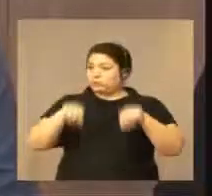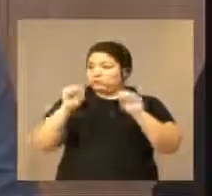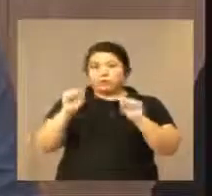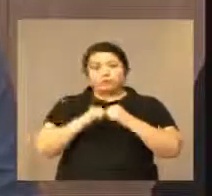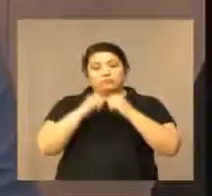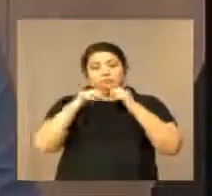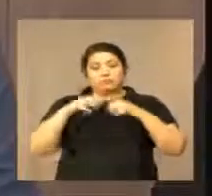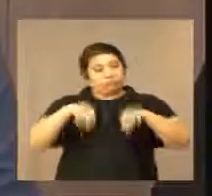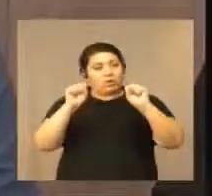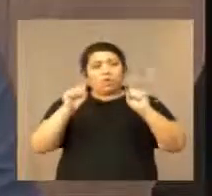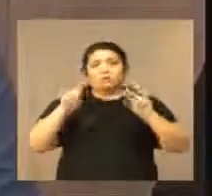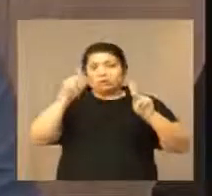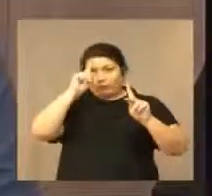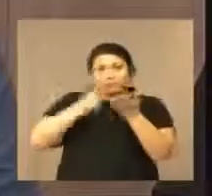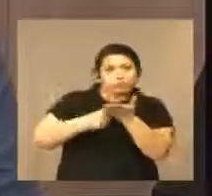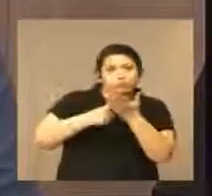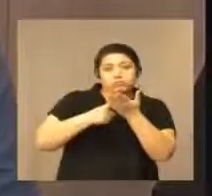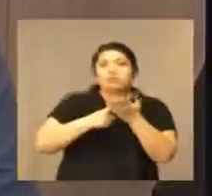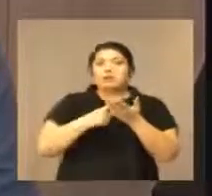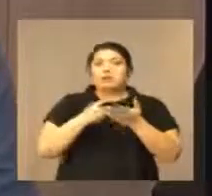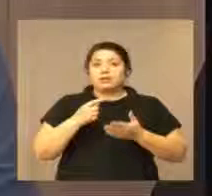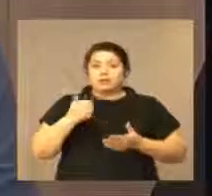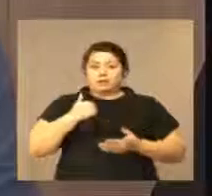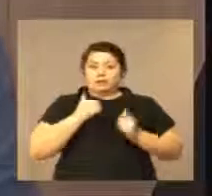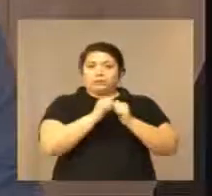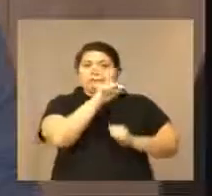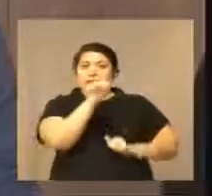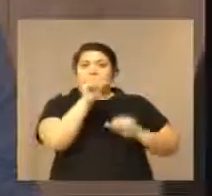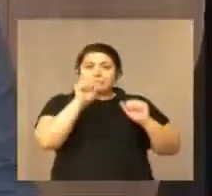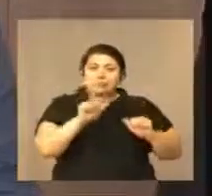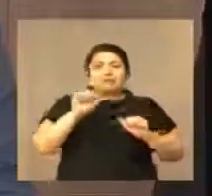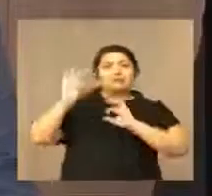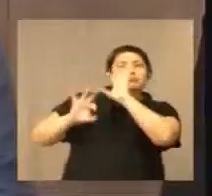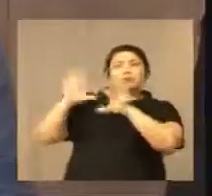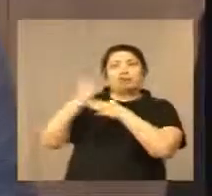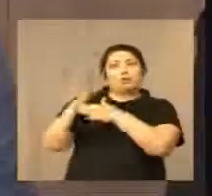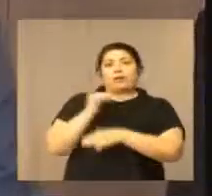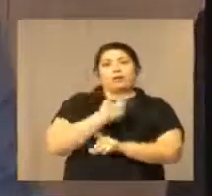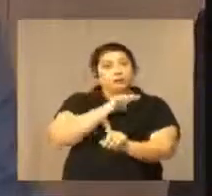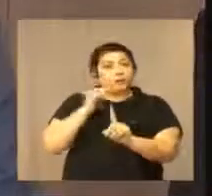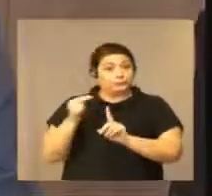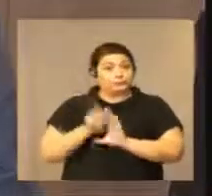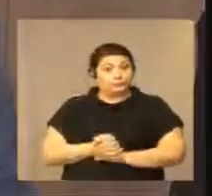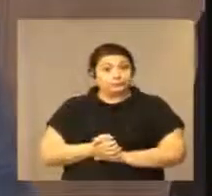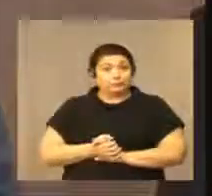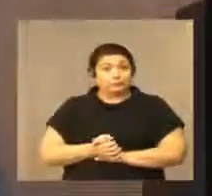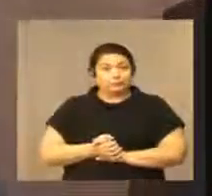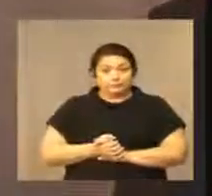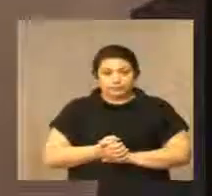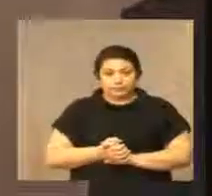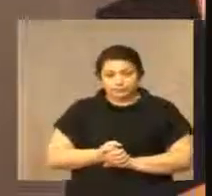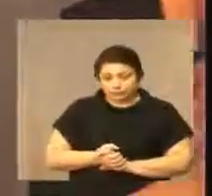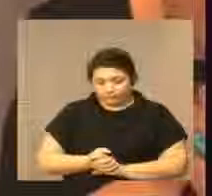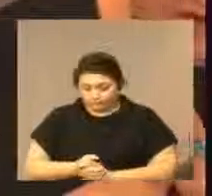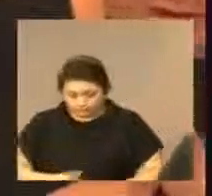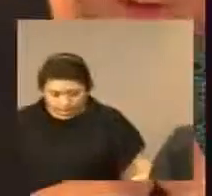opportunity for Indigenous persons with disabilities to share their views. Willie? Thank you, Wendell. Wendell and